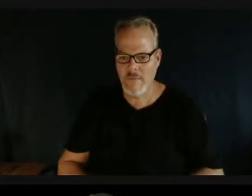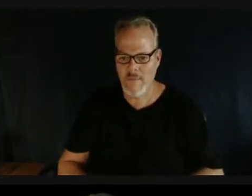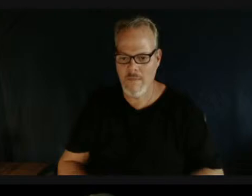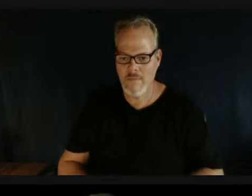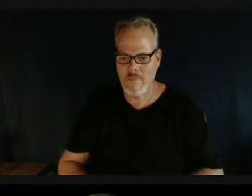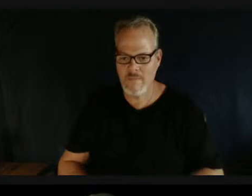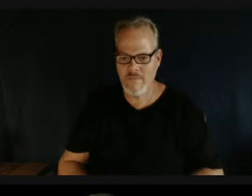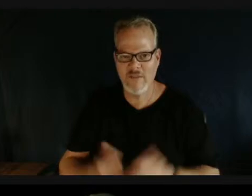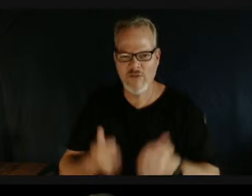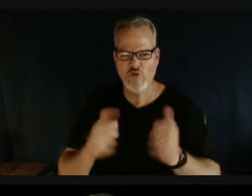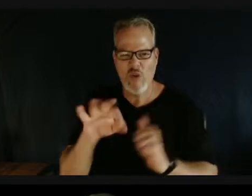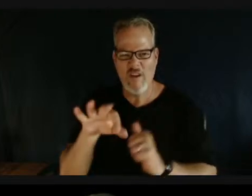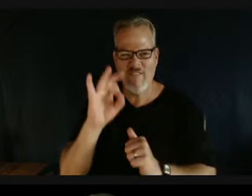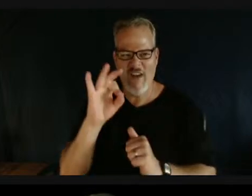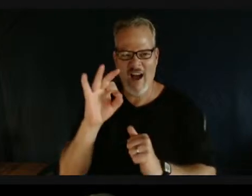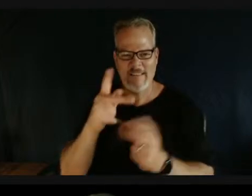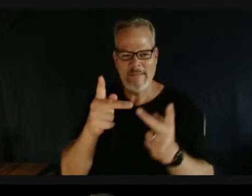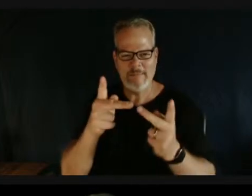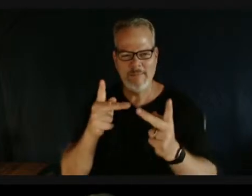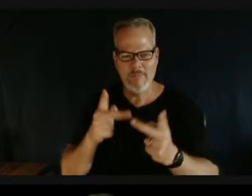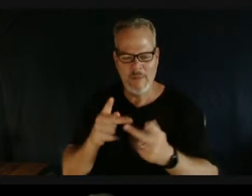a spot where it's nicely